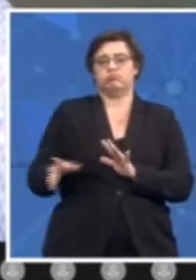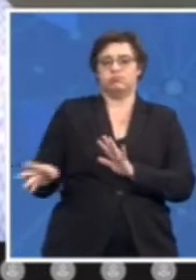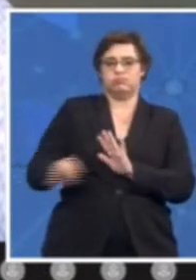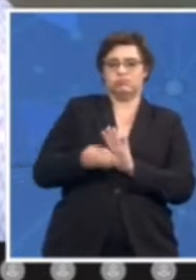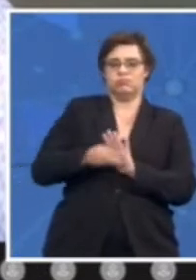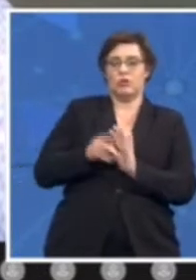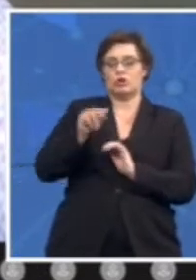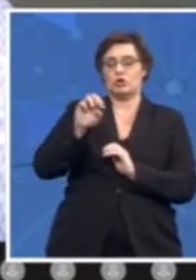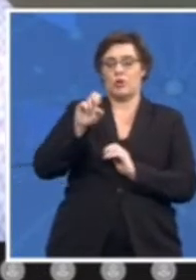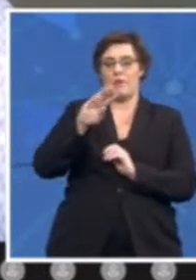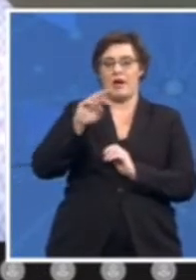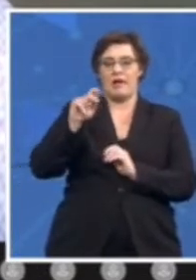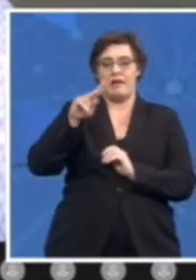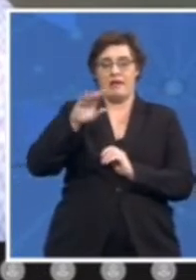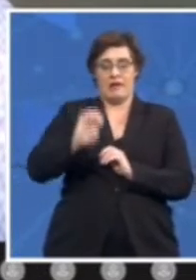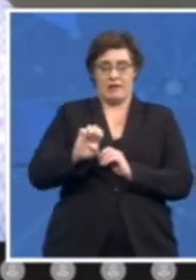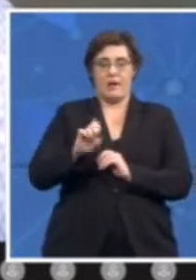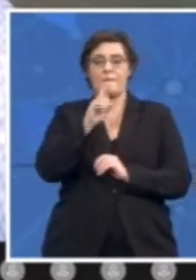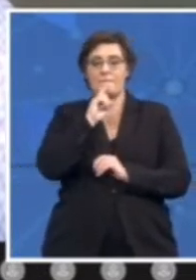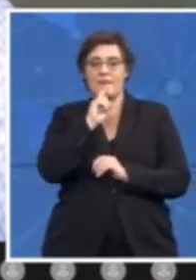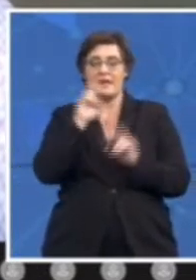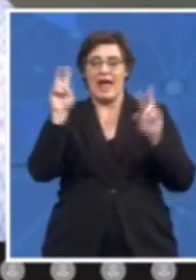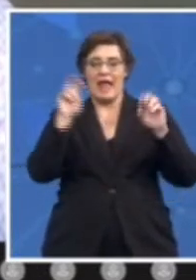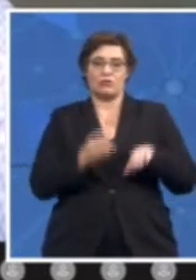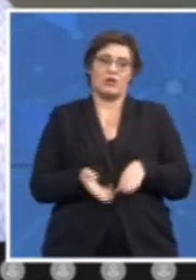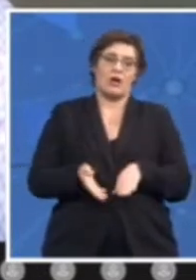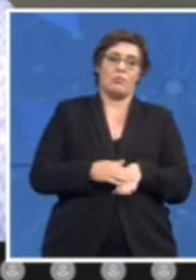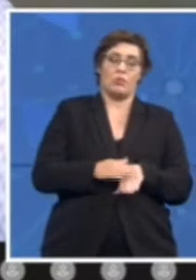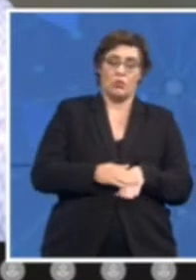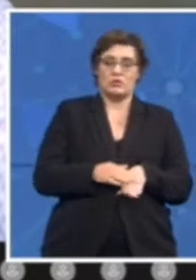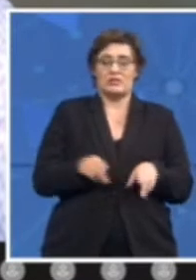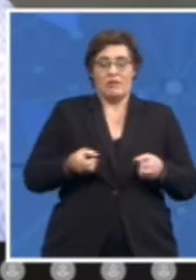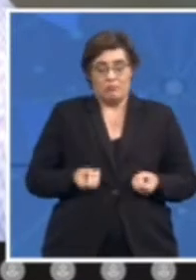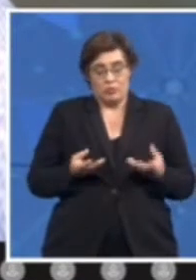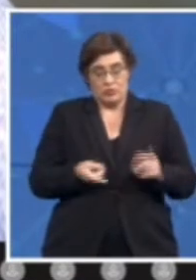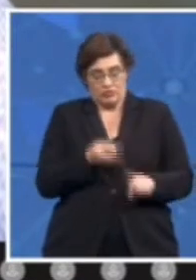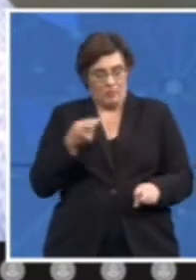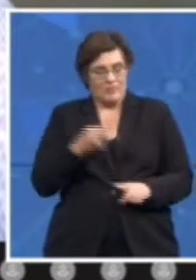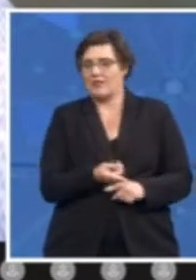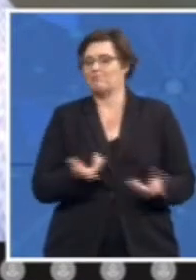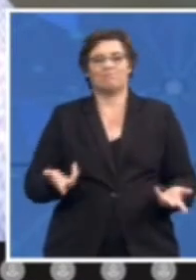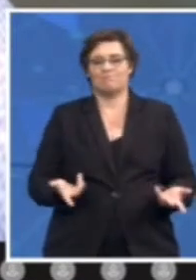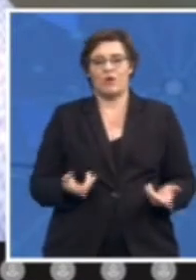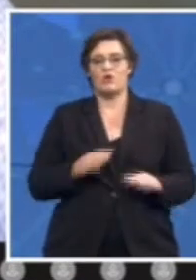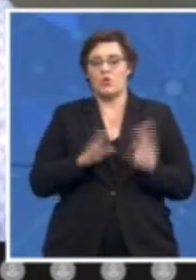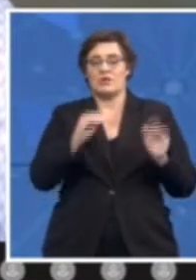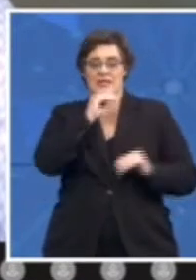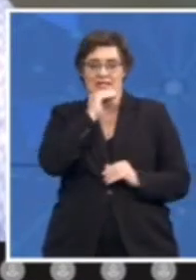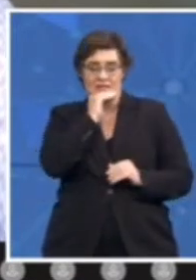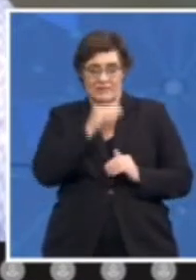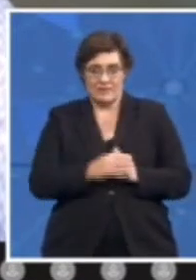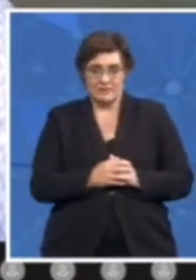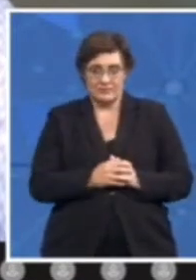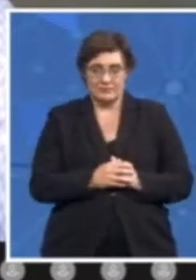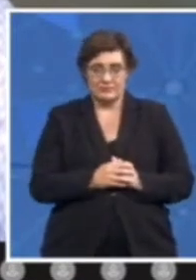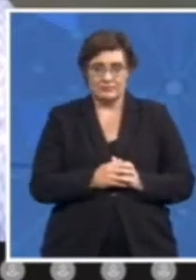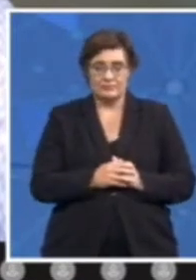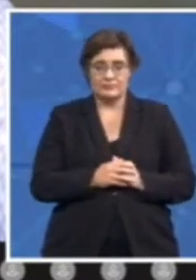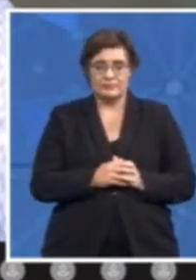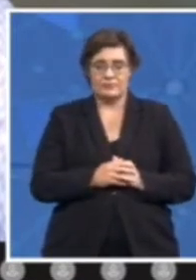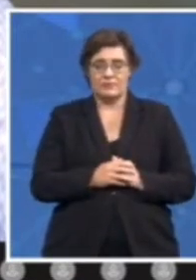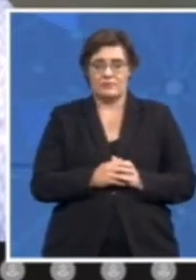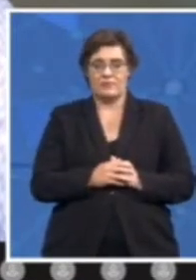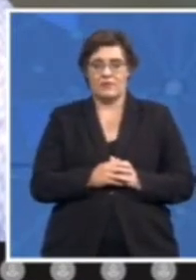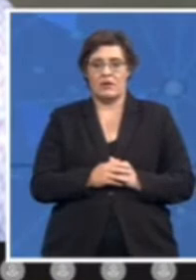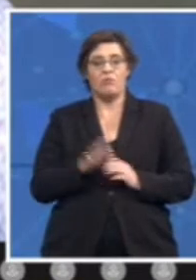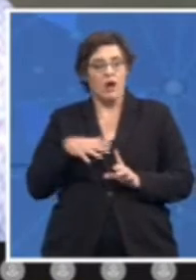as much electricity from those units as we would like to. We are catching up on that maintenance, but